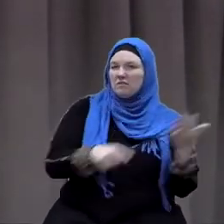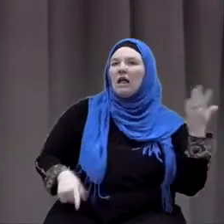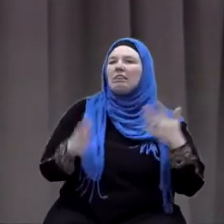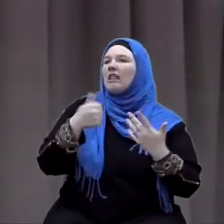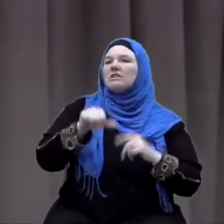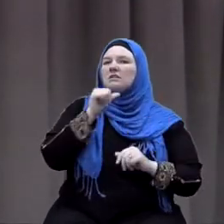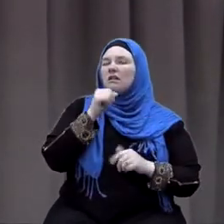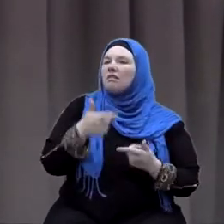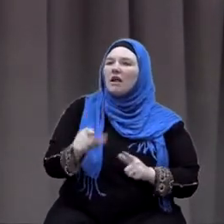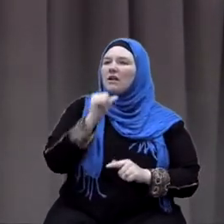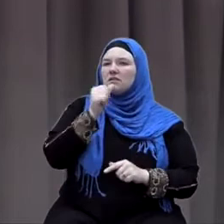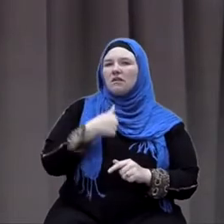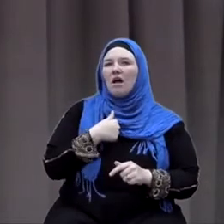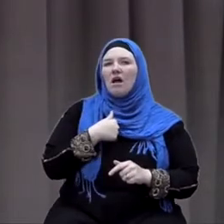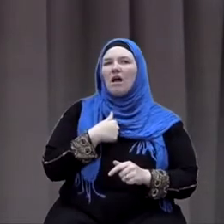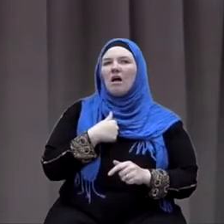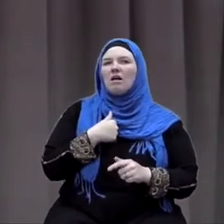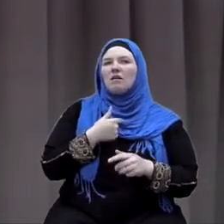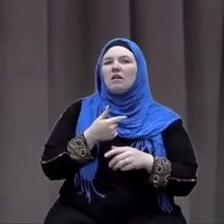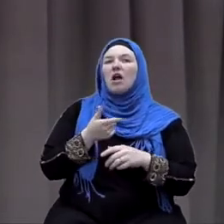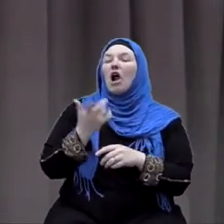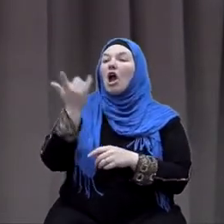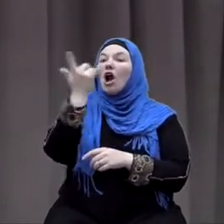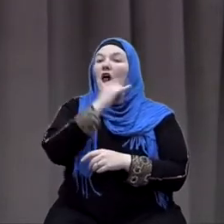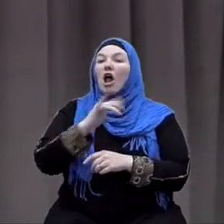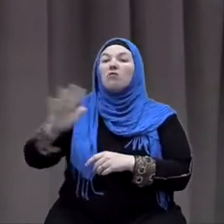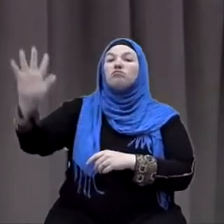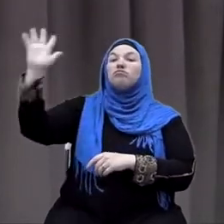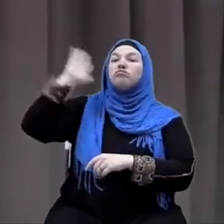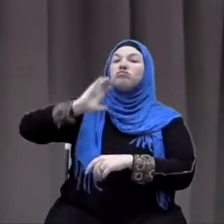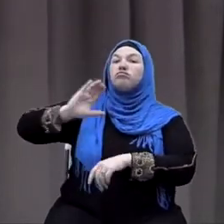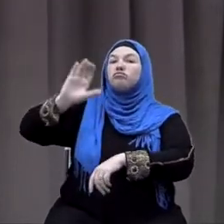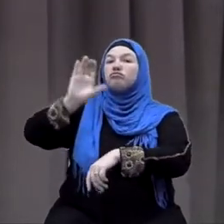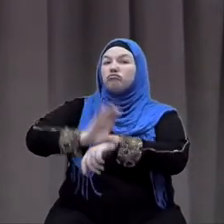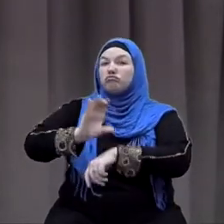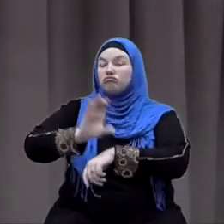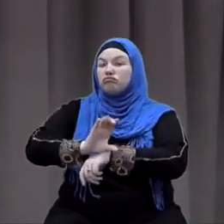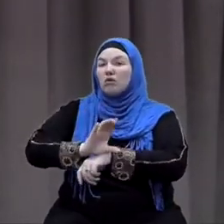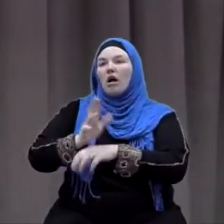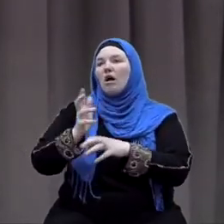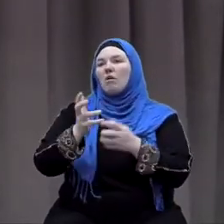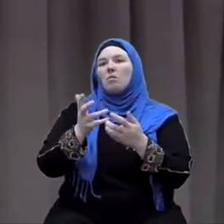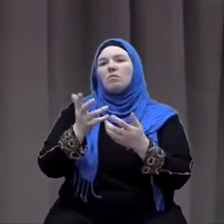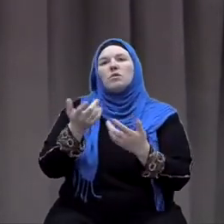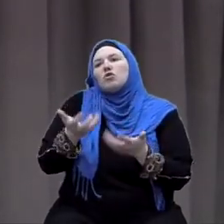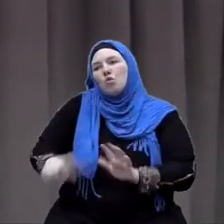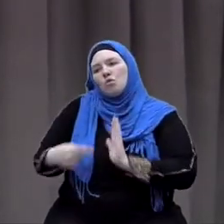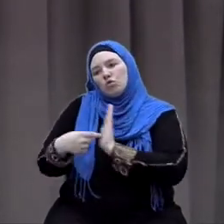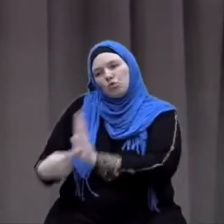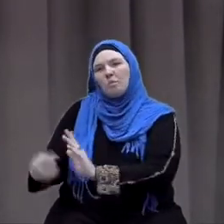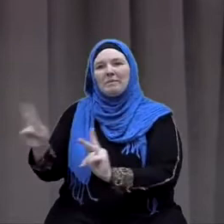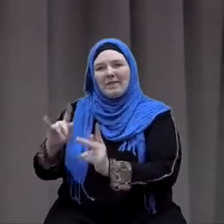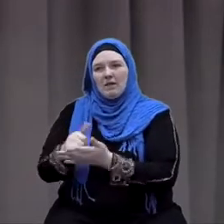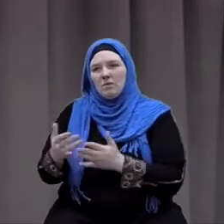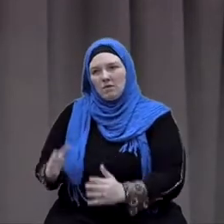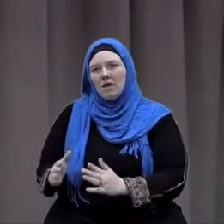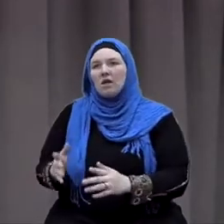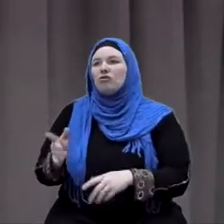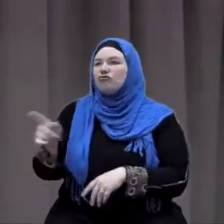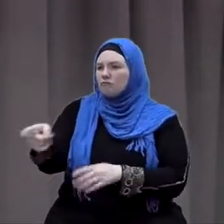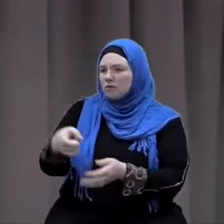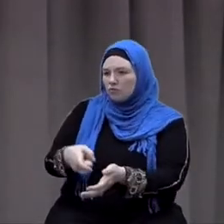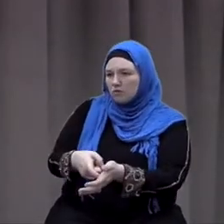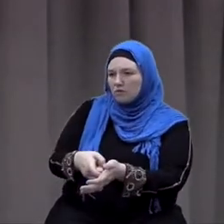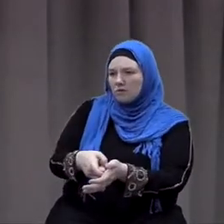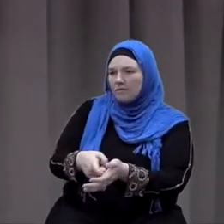of Islam that looks like the form of the church, that requires somebody to be